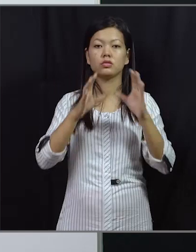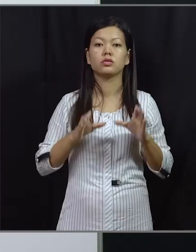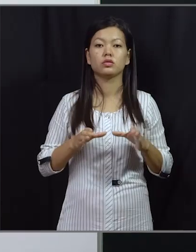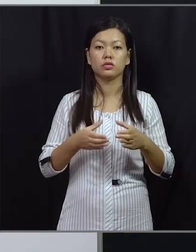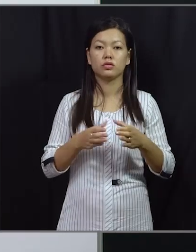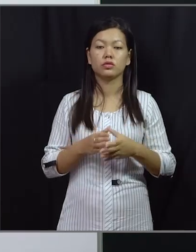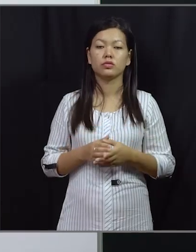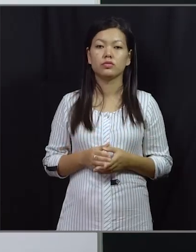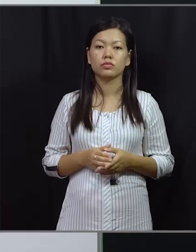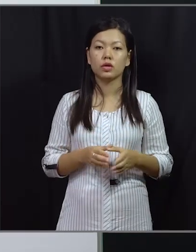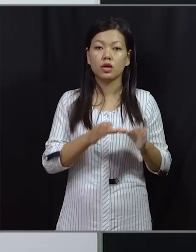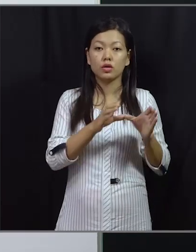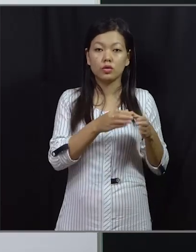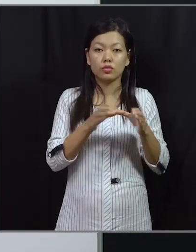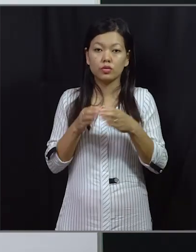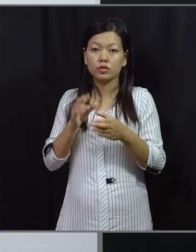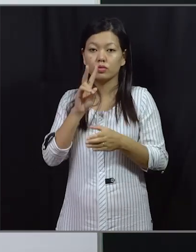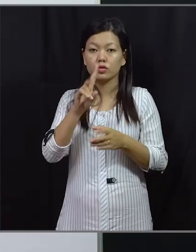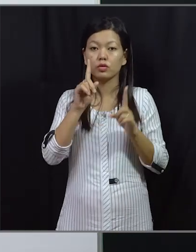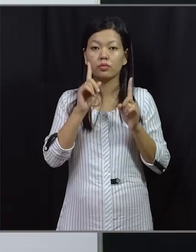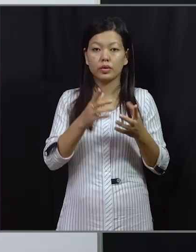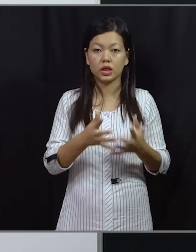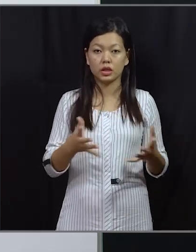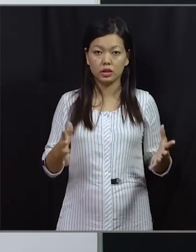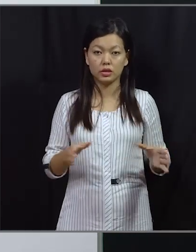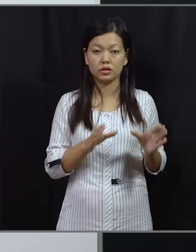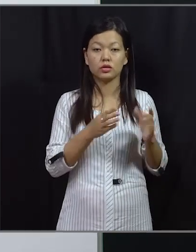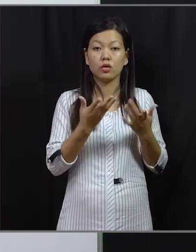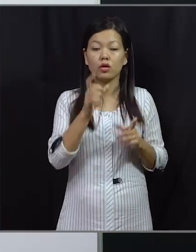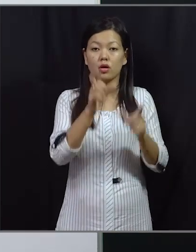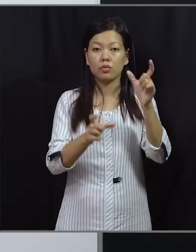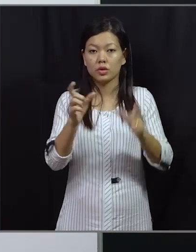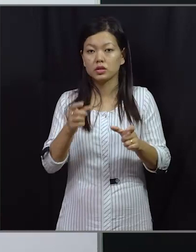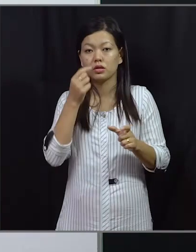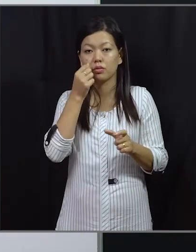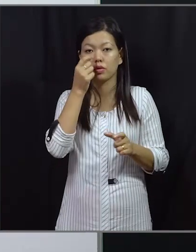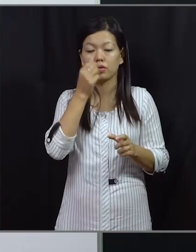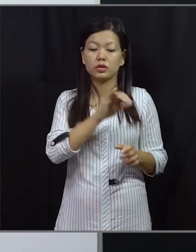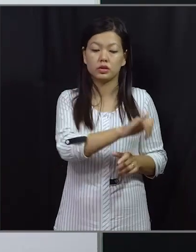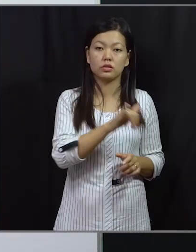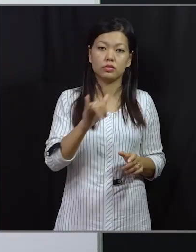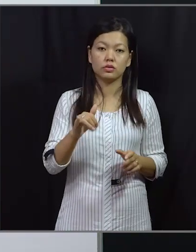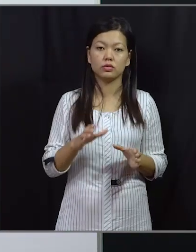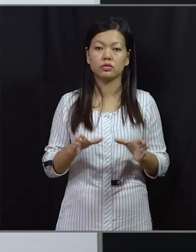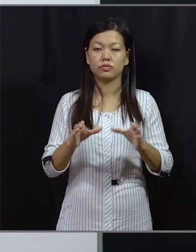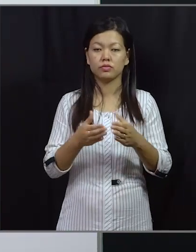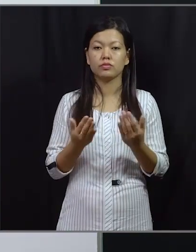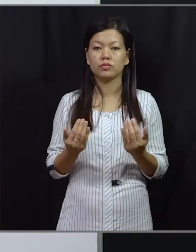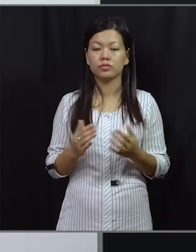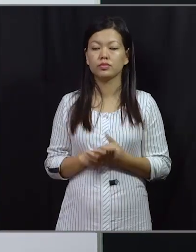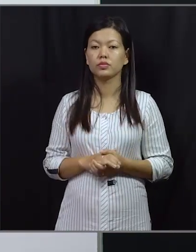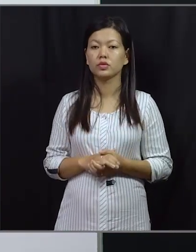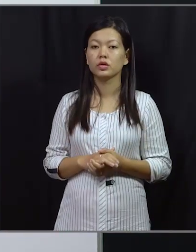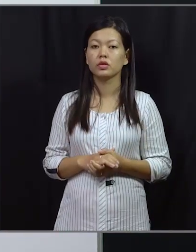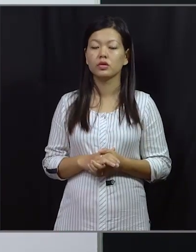Example, A is the set of all x such that x is a letter in